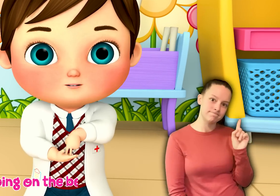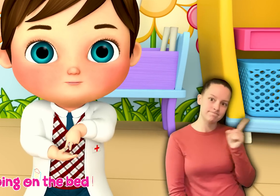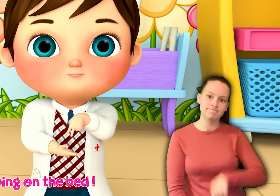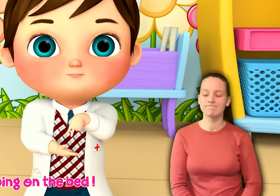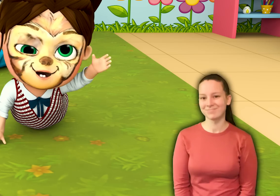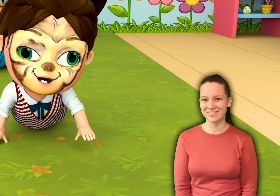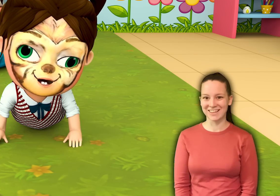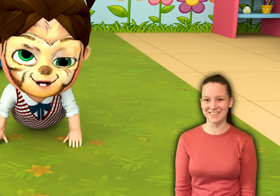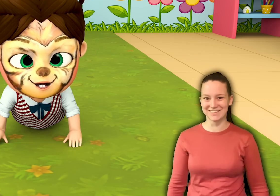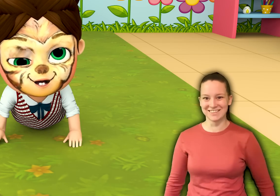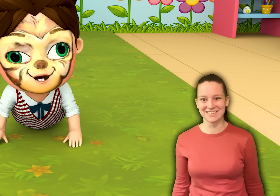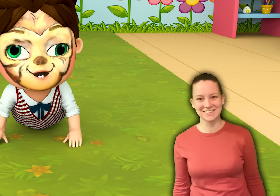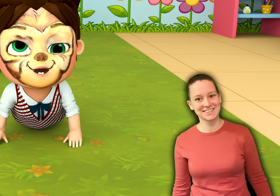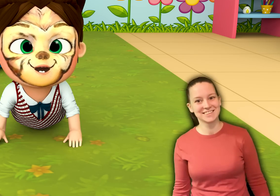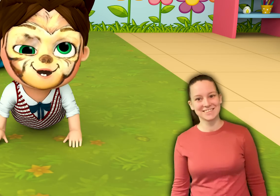on the